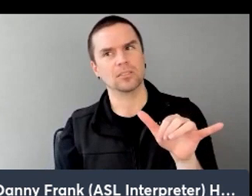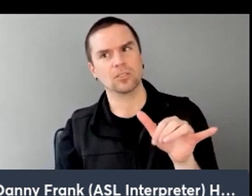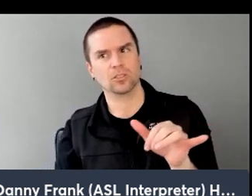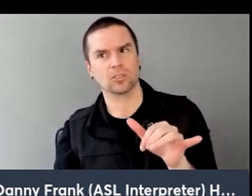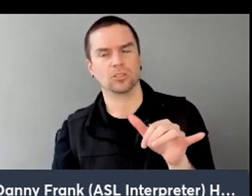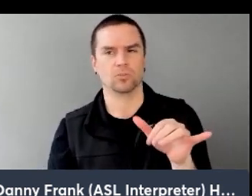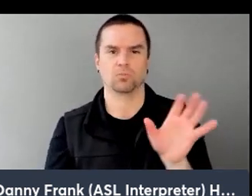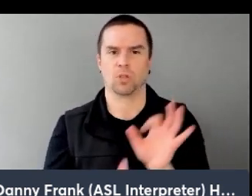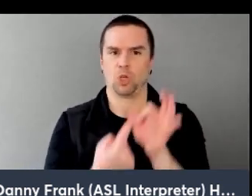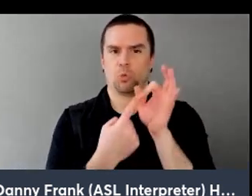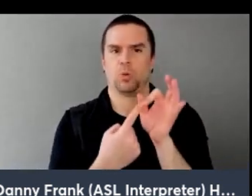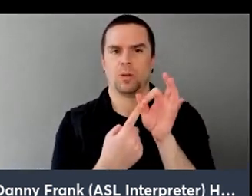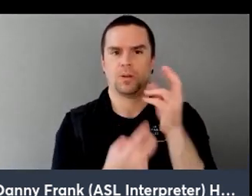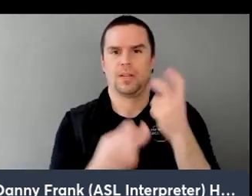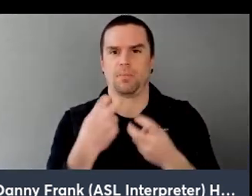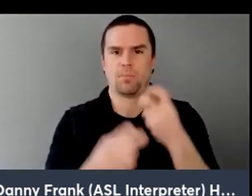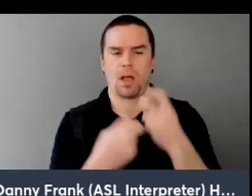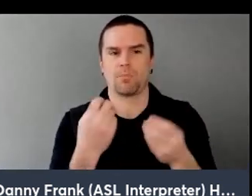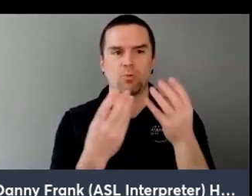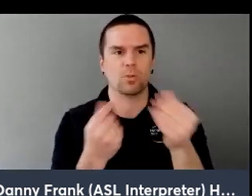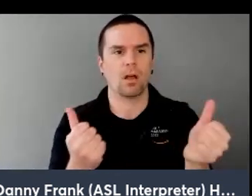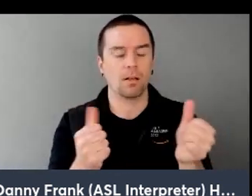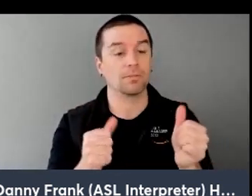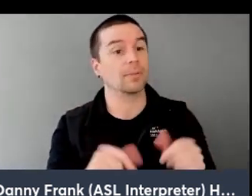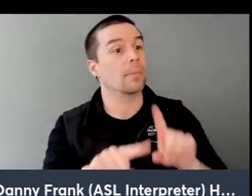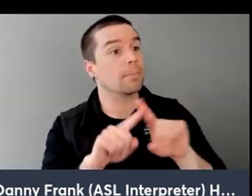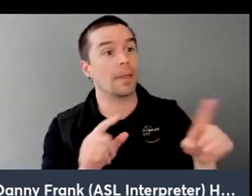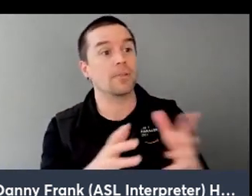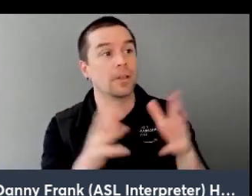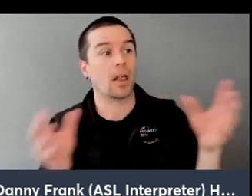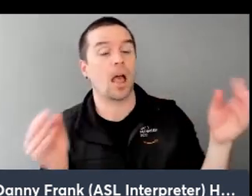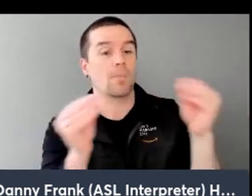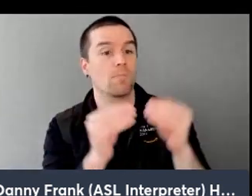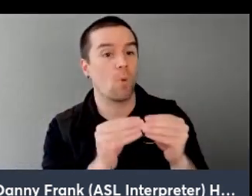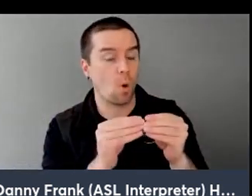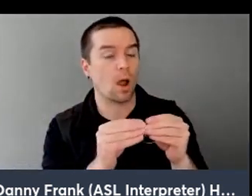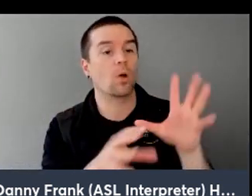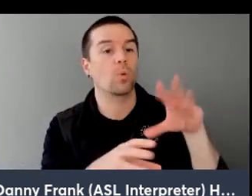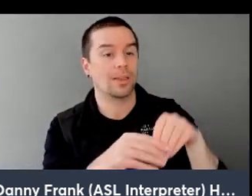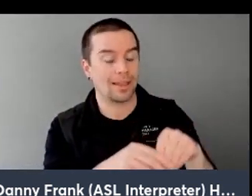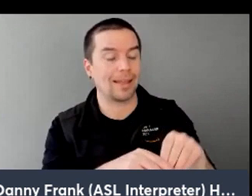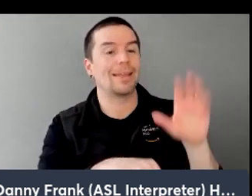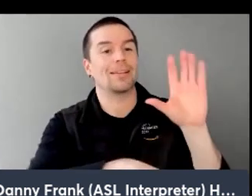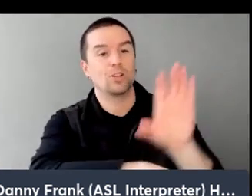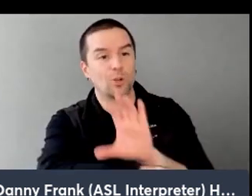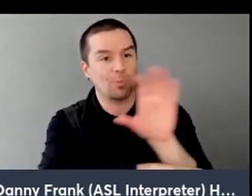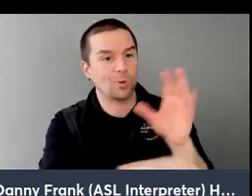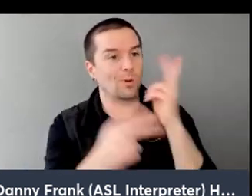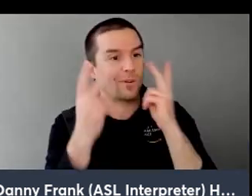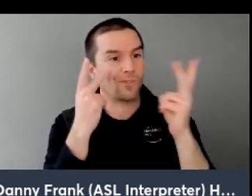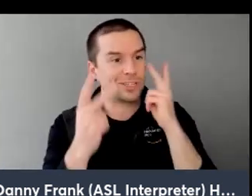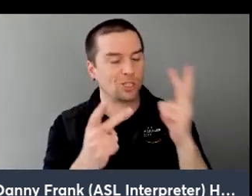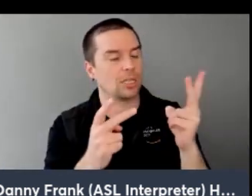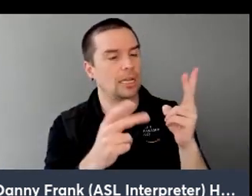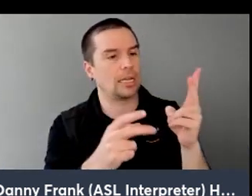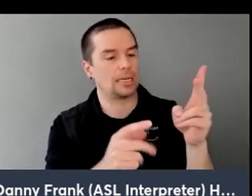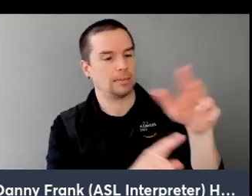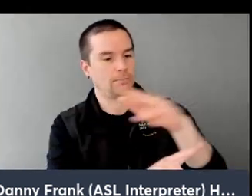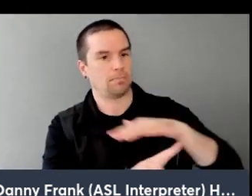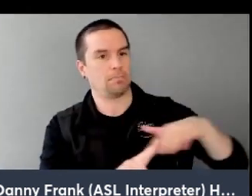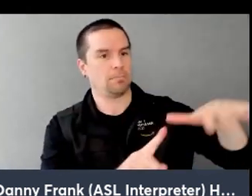solve. You know, but there is a lot more in the computer vision space. So let's talk about that too.